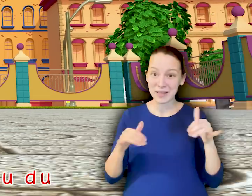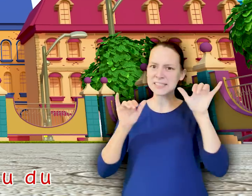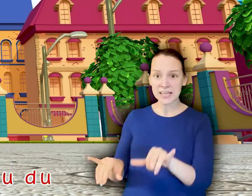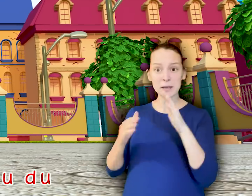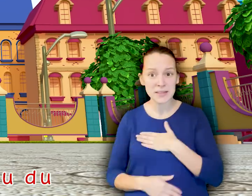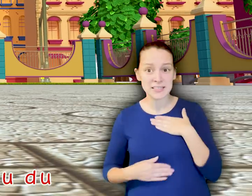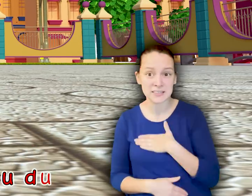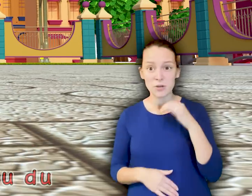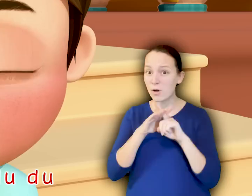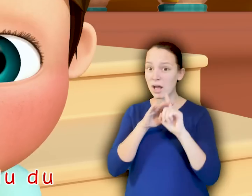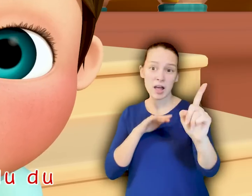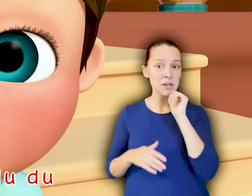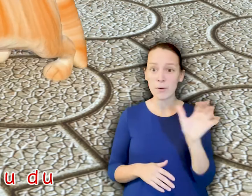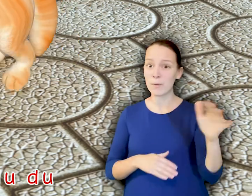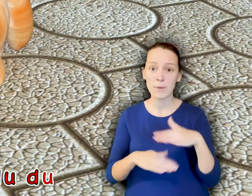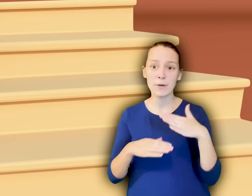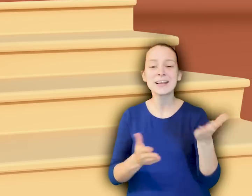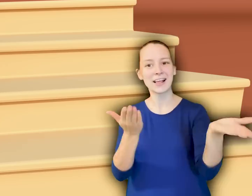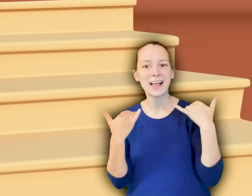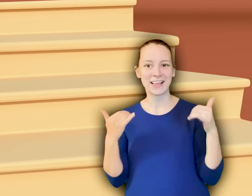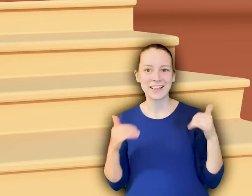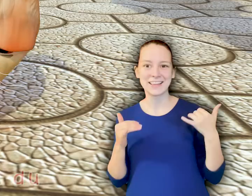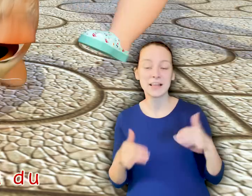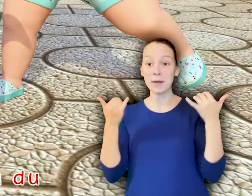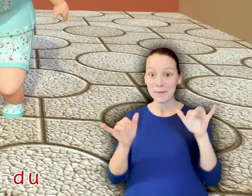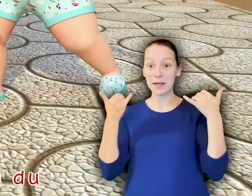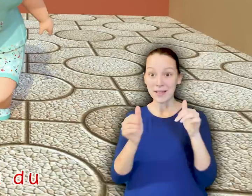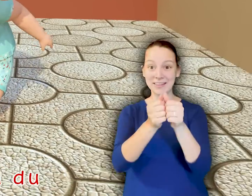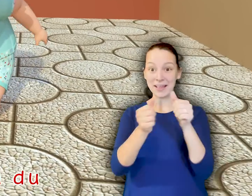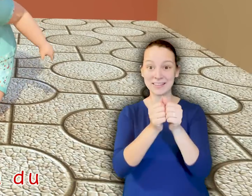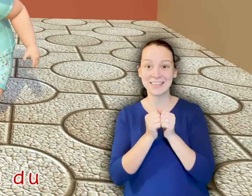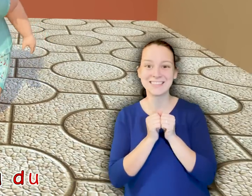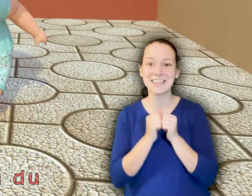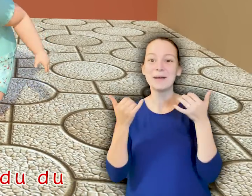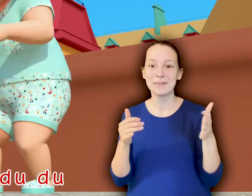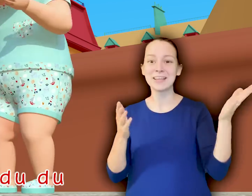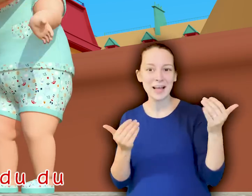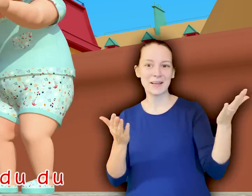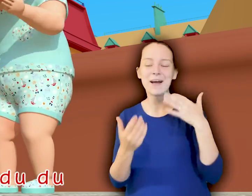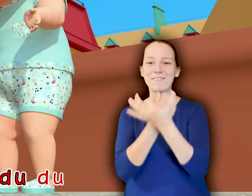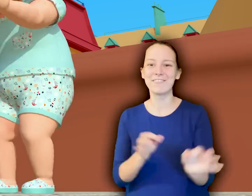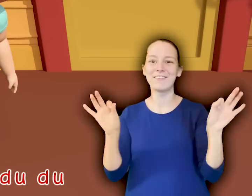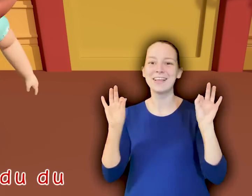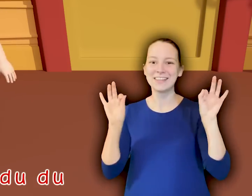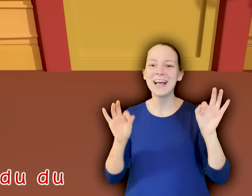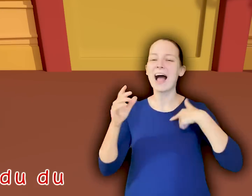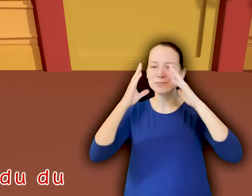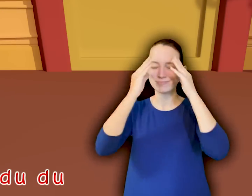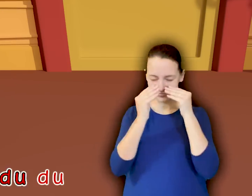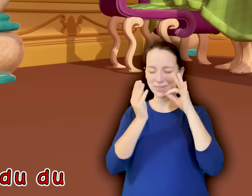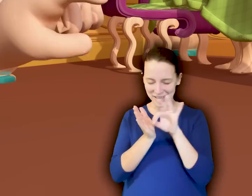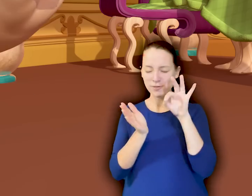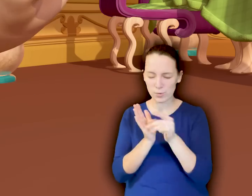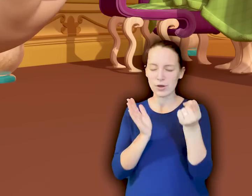play won't you stay don't run away come and play play with me for while they free